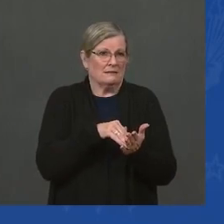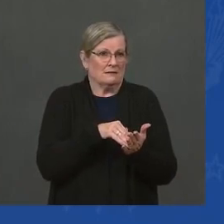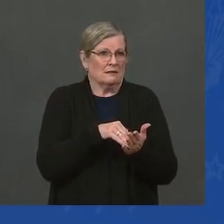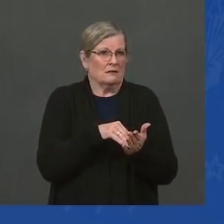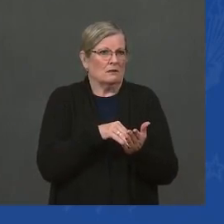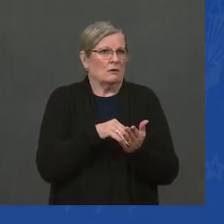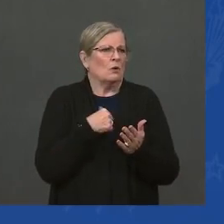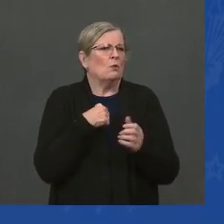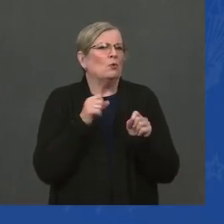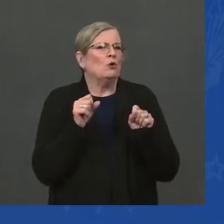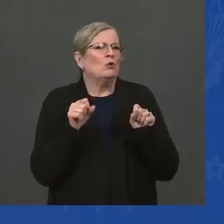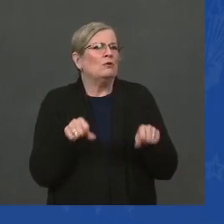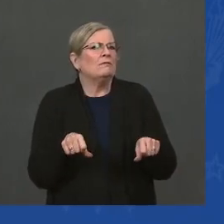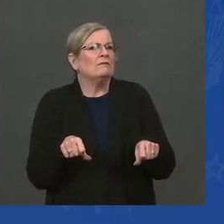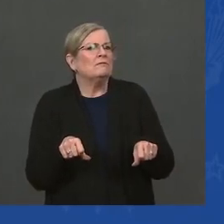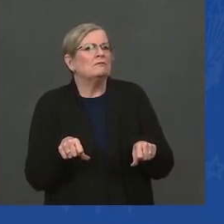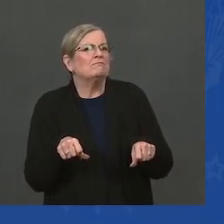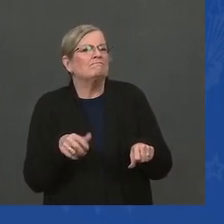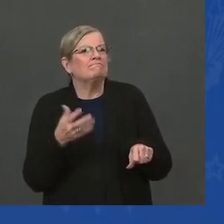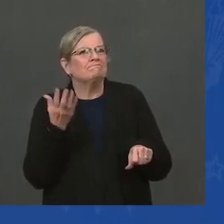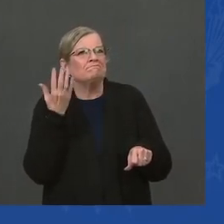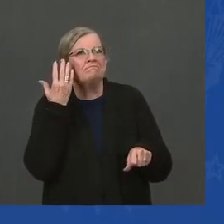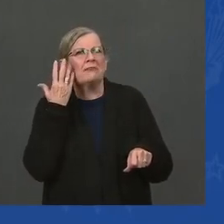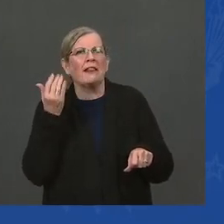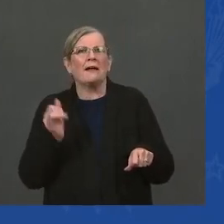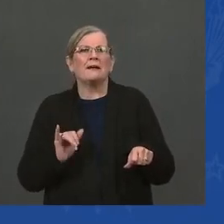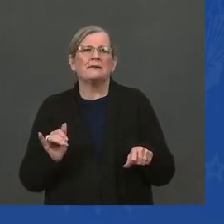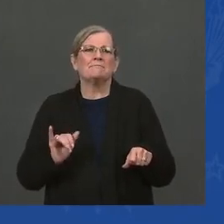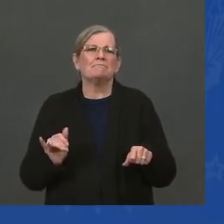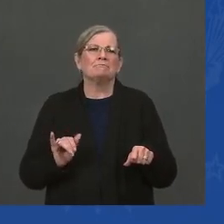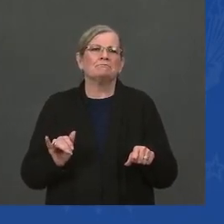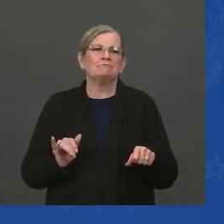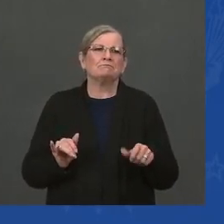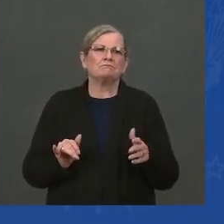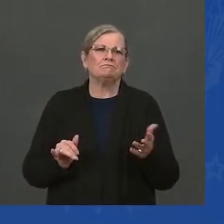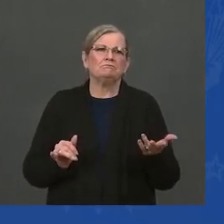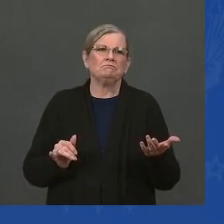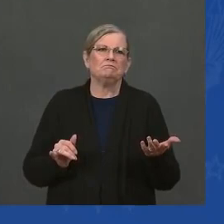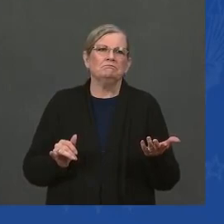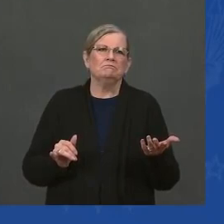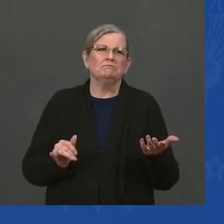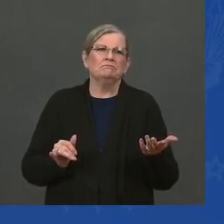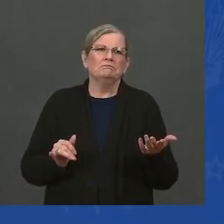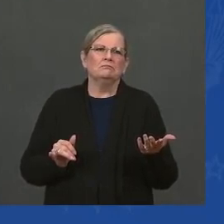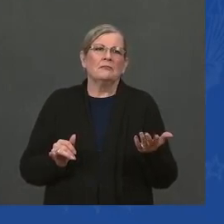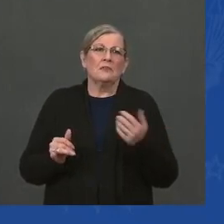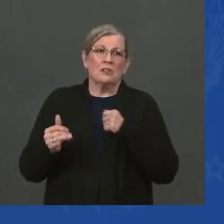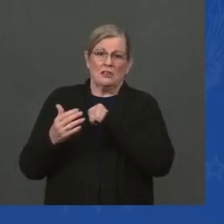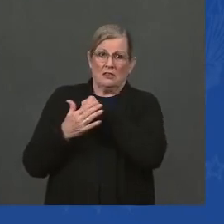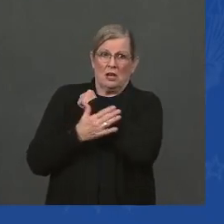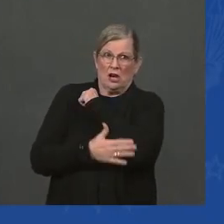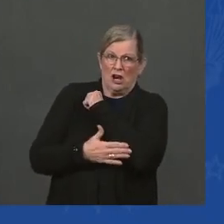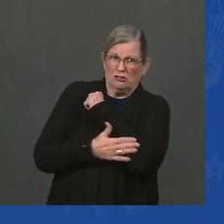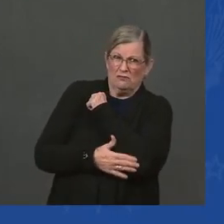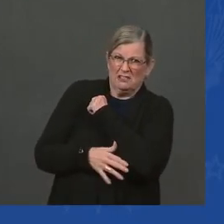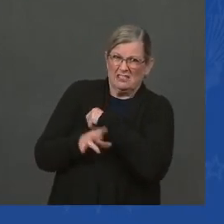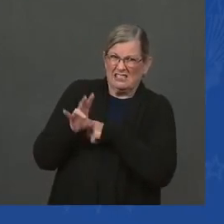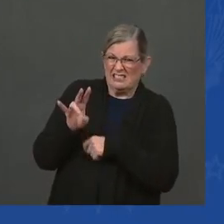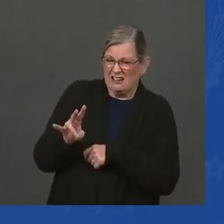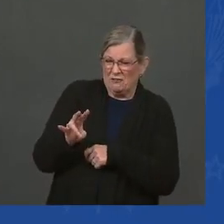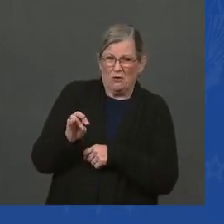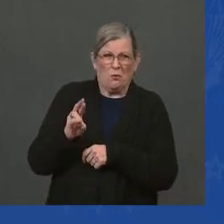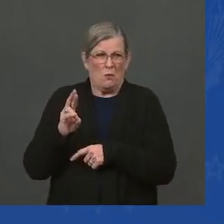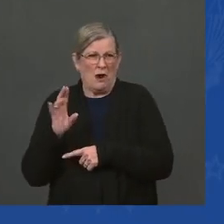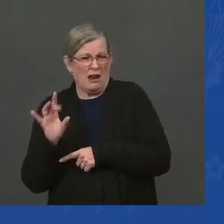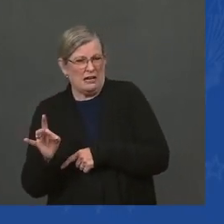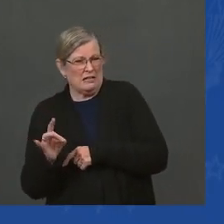from 7 or 8 people or countries talking about, maybe as high as 14, I don't remember the original